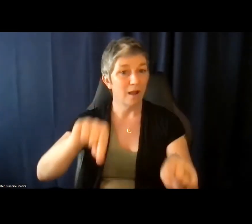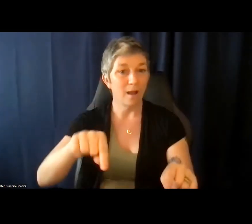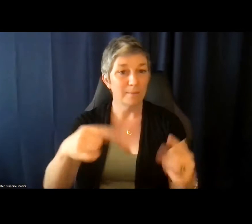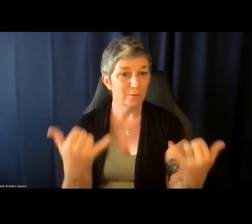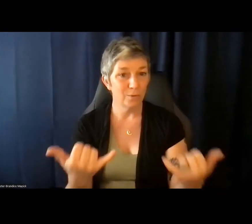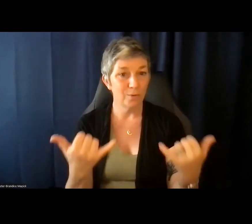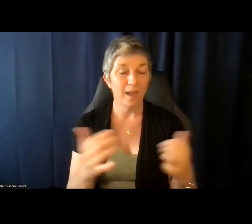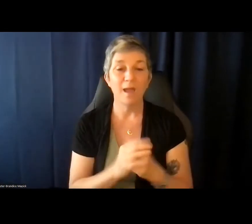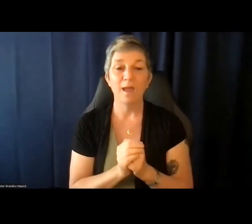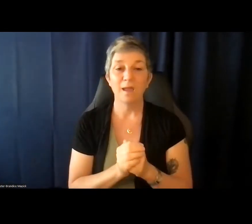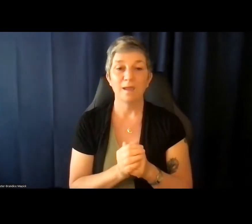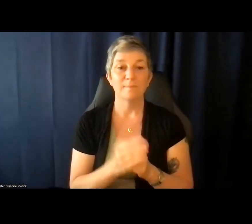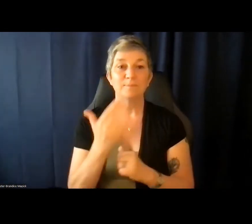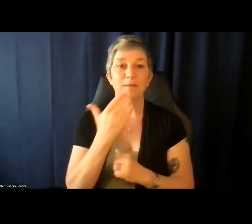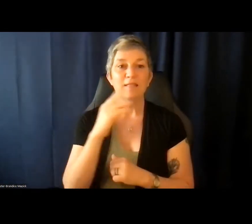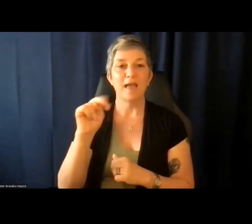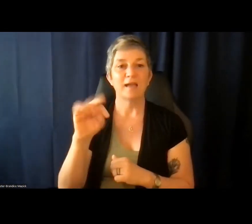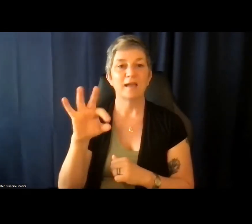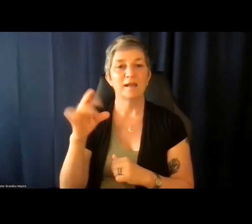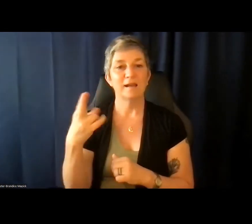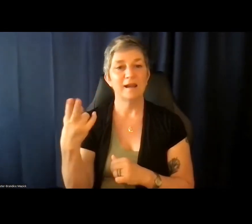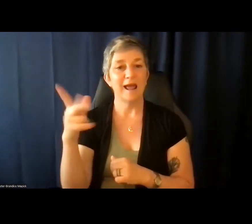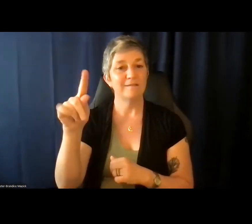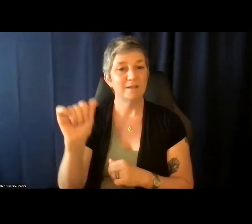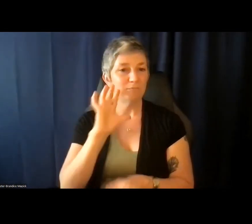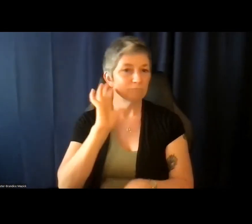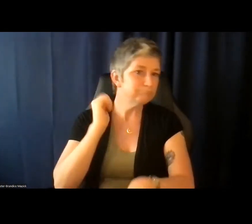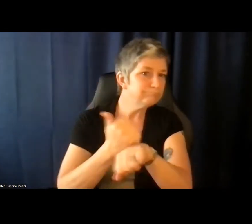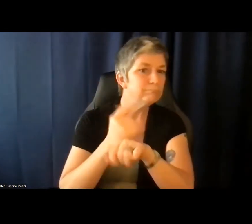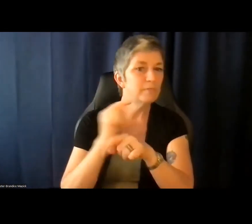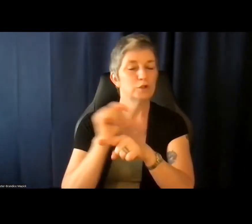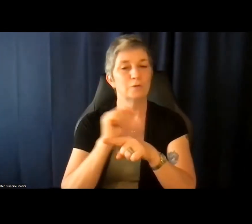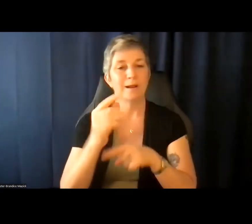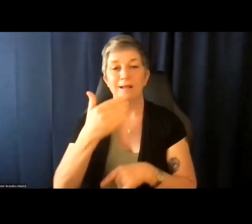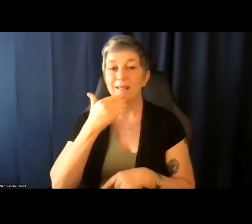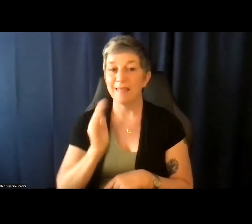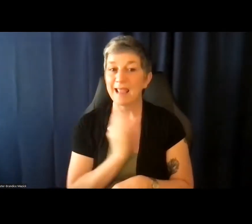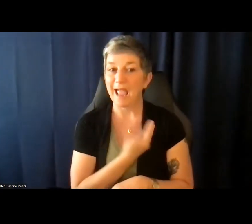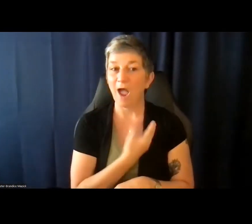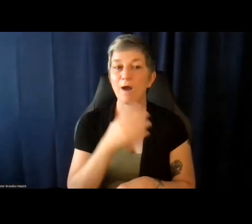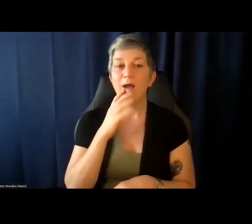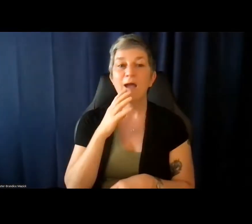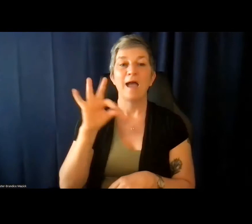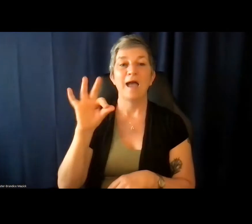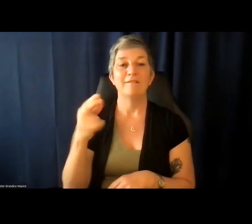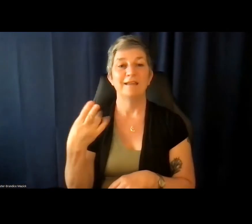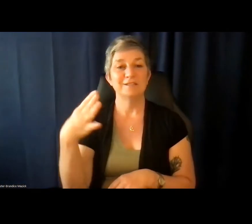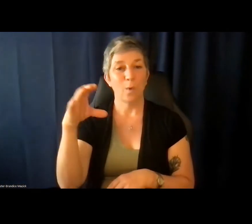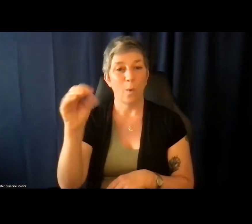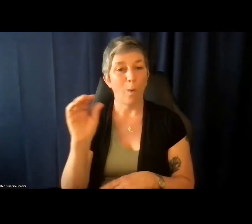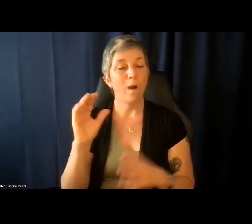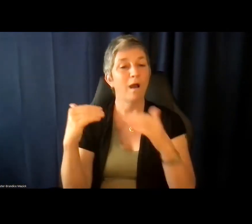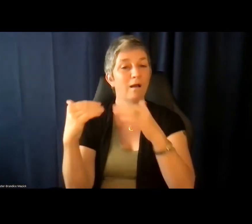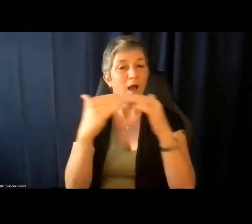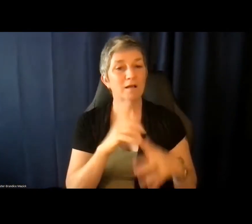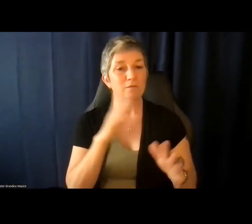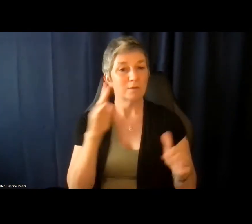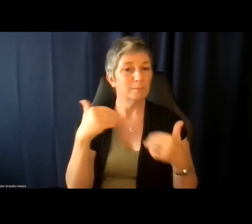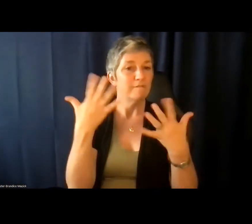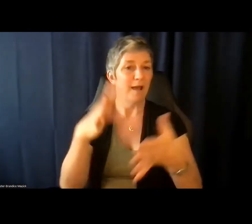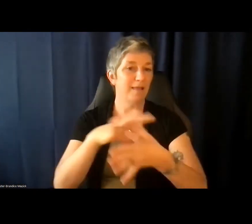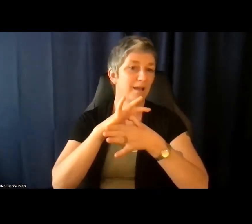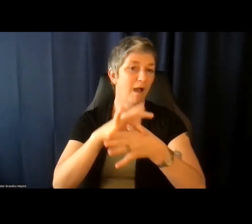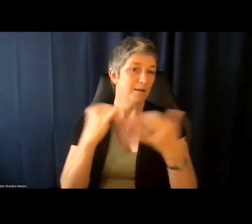Thank NAFTA for putting this together, and thank our FHEO colleagues for really providing the content here